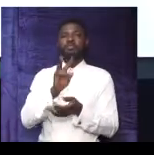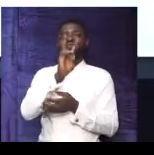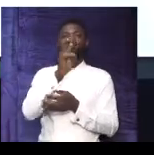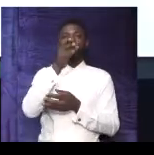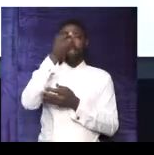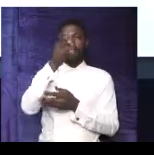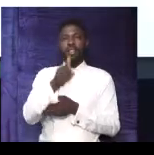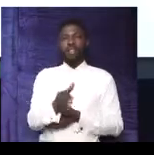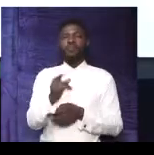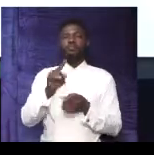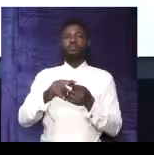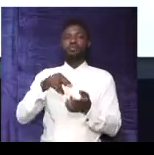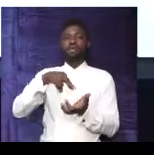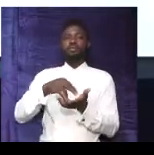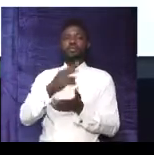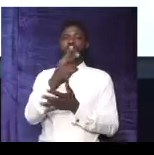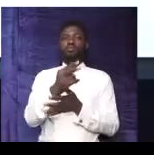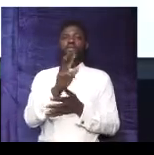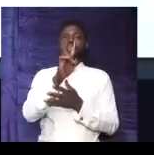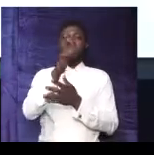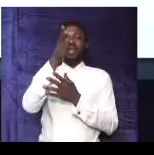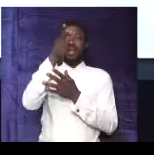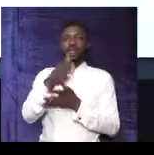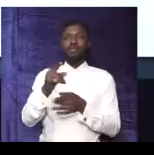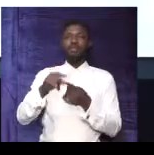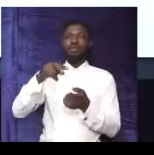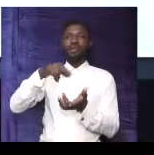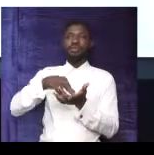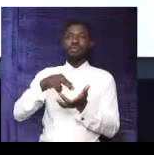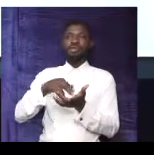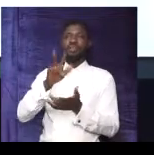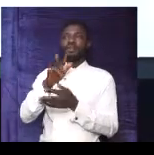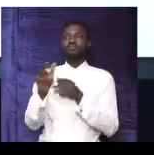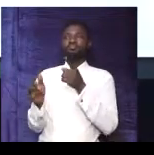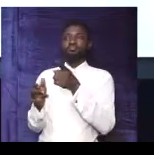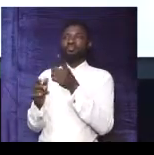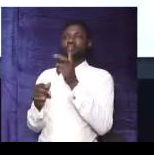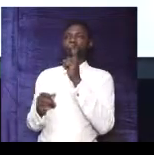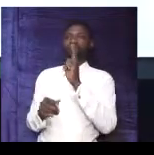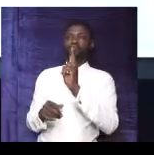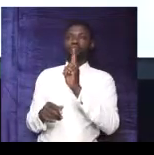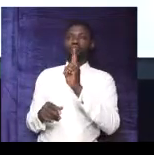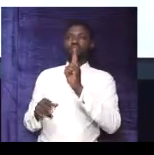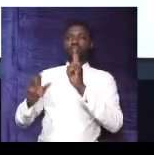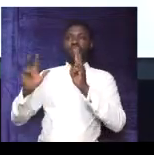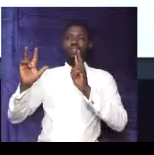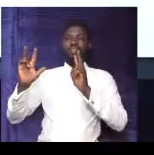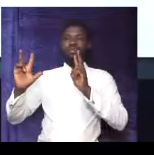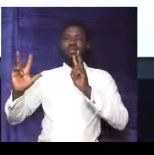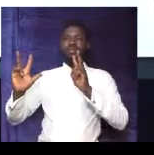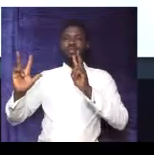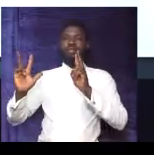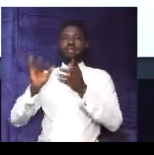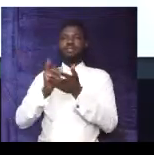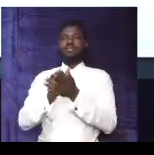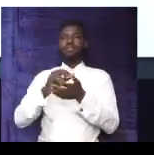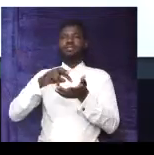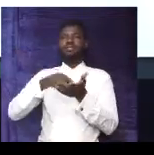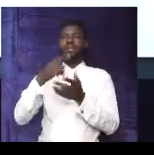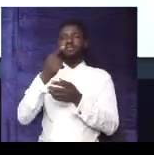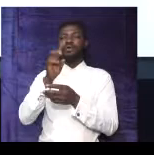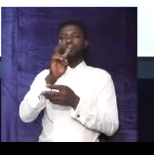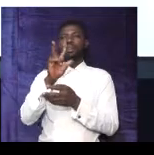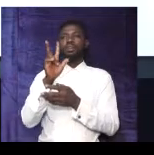2, 2 lines to represent 2, and 3 lines to represent 3, like this. 2, then 3, and that stands